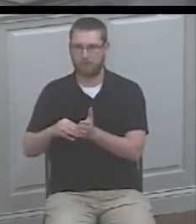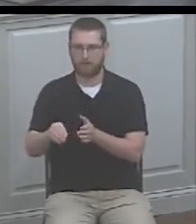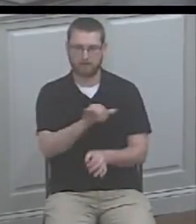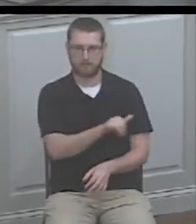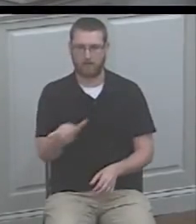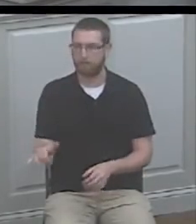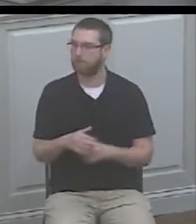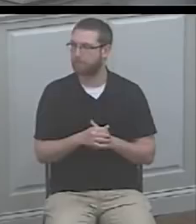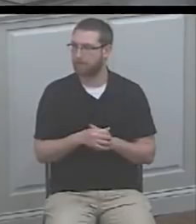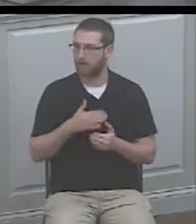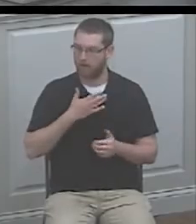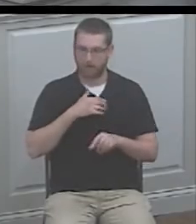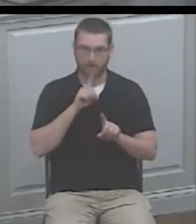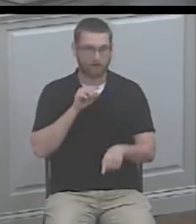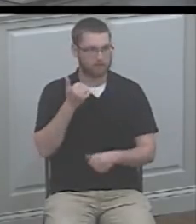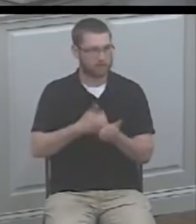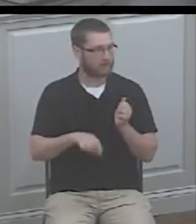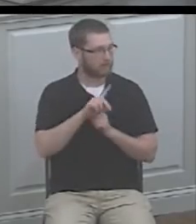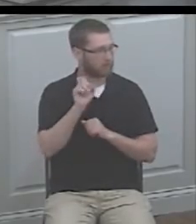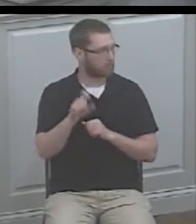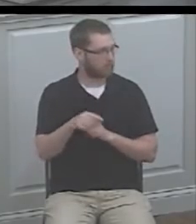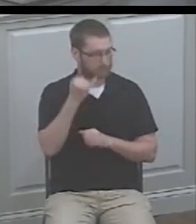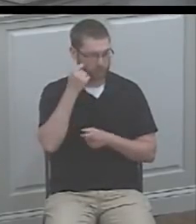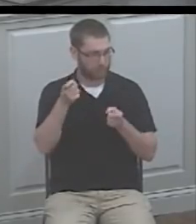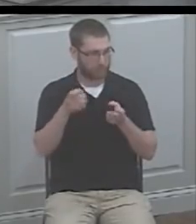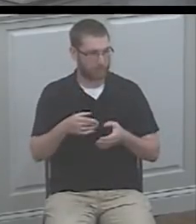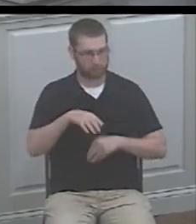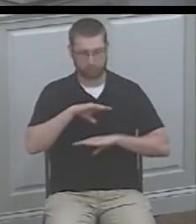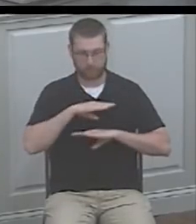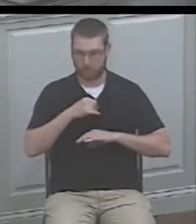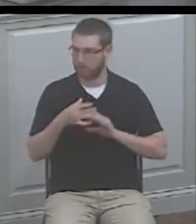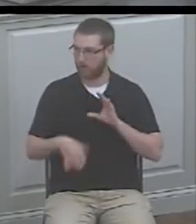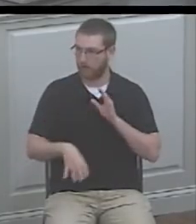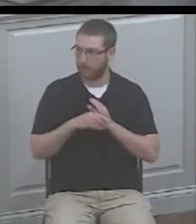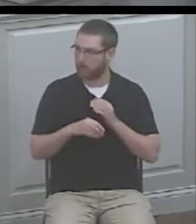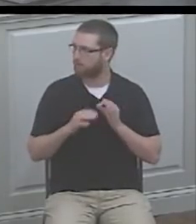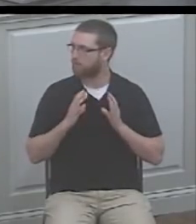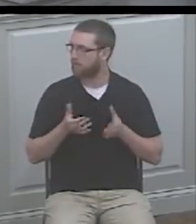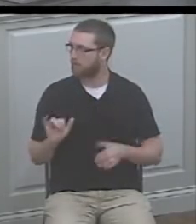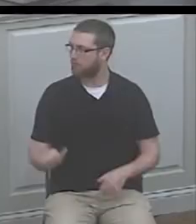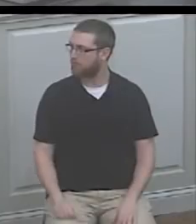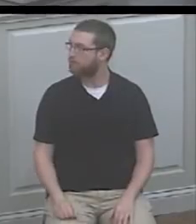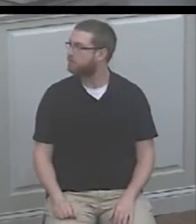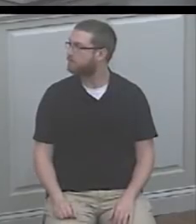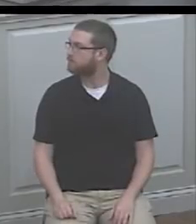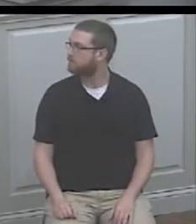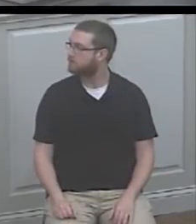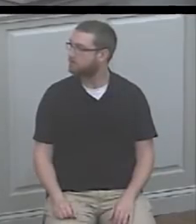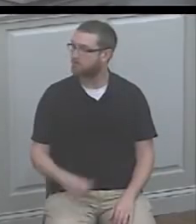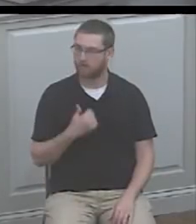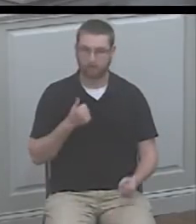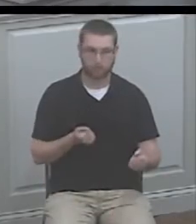We're happy to answer any questions, and if the city manager feels he needs to add anything to that, by all means. Do I